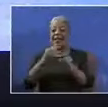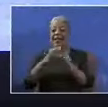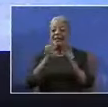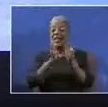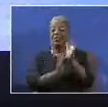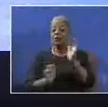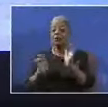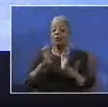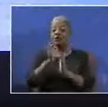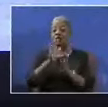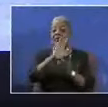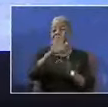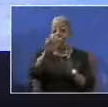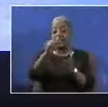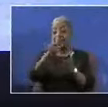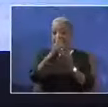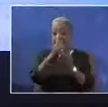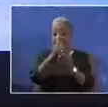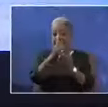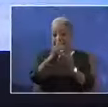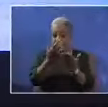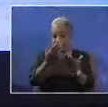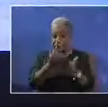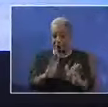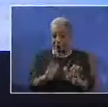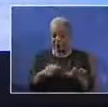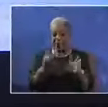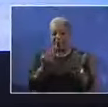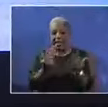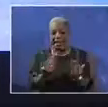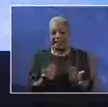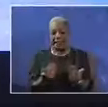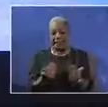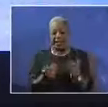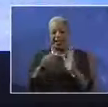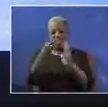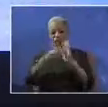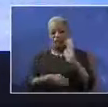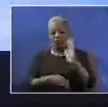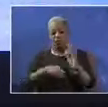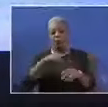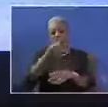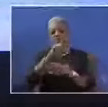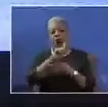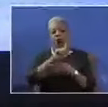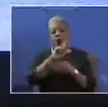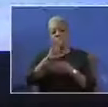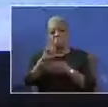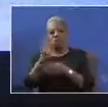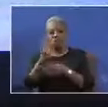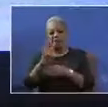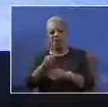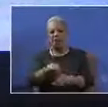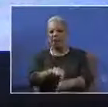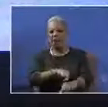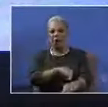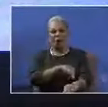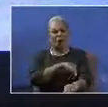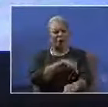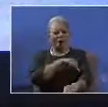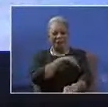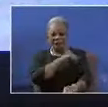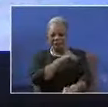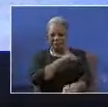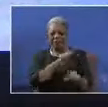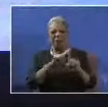so I'm not going to read the entire 25 verses, but I would like to read some selected verses.